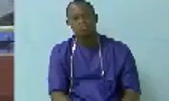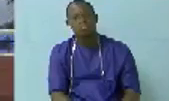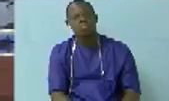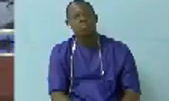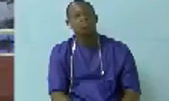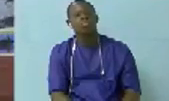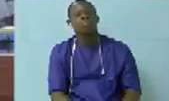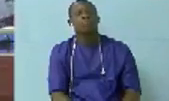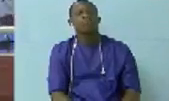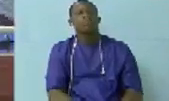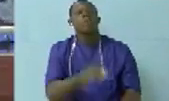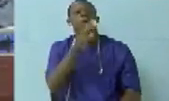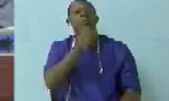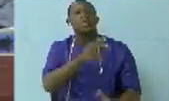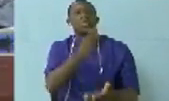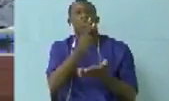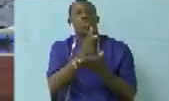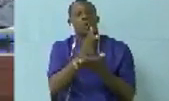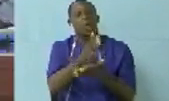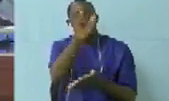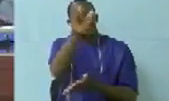Mr. Witness, just to note,